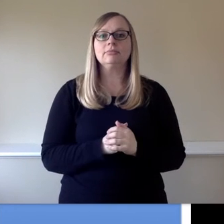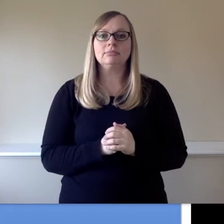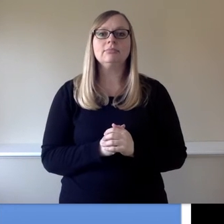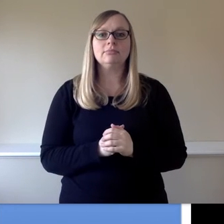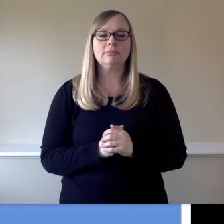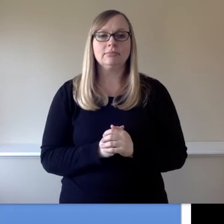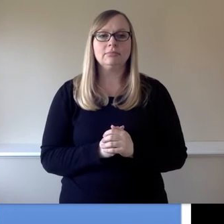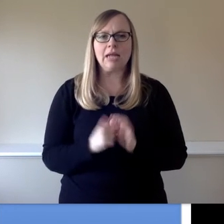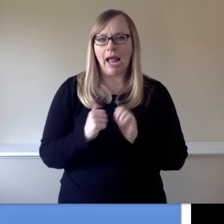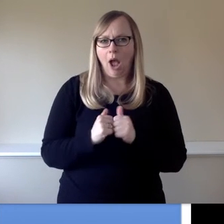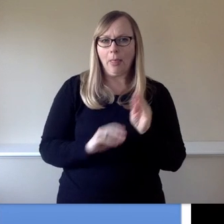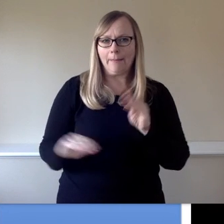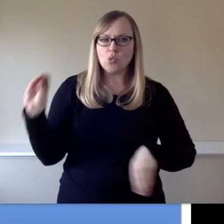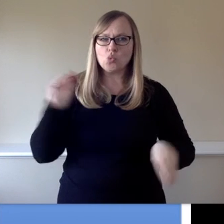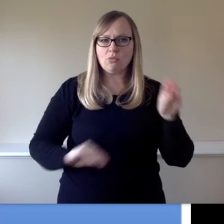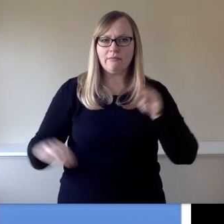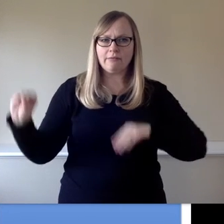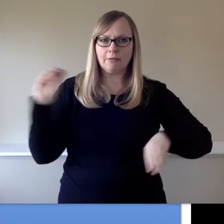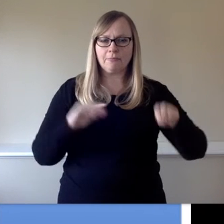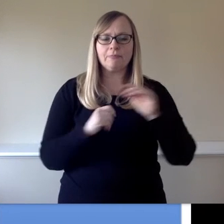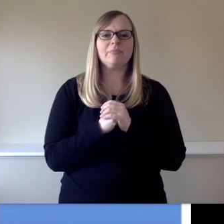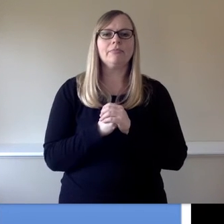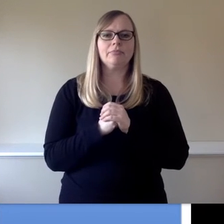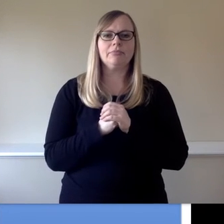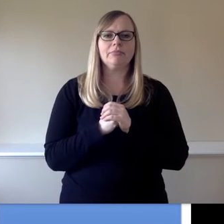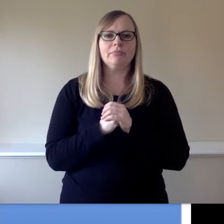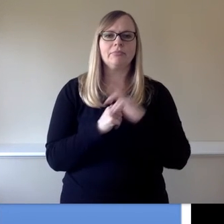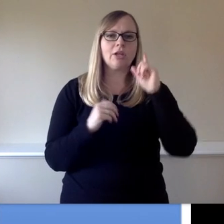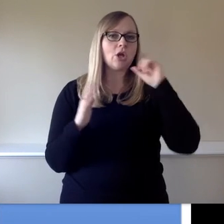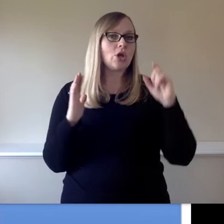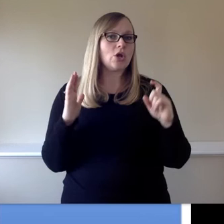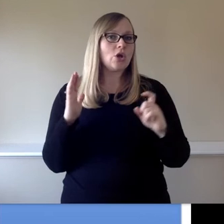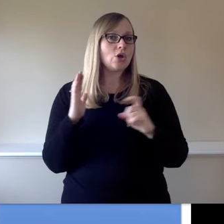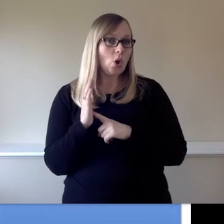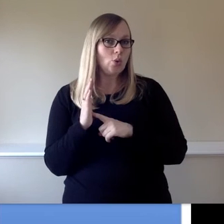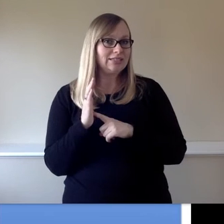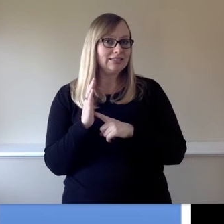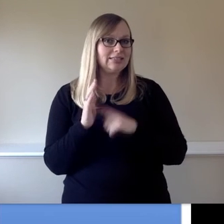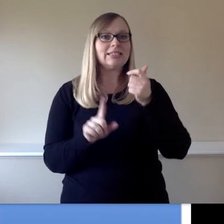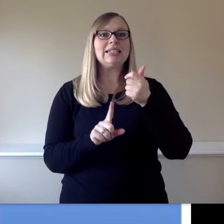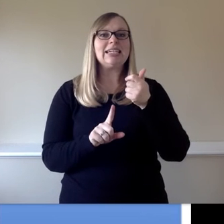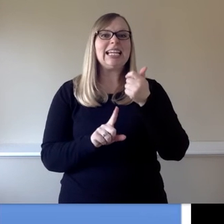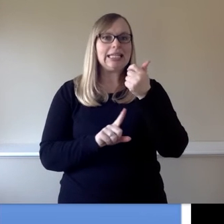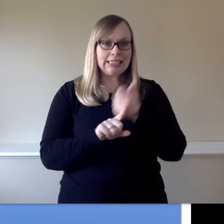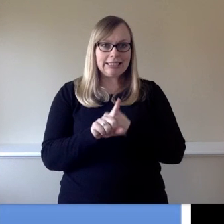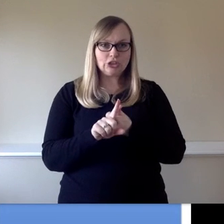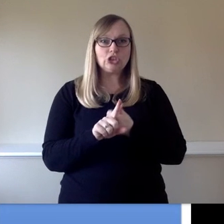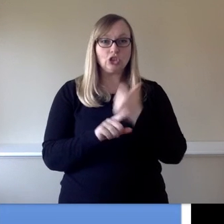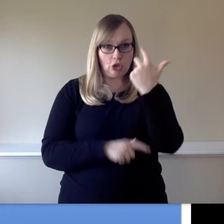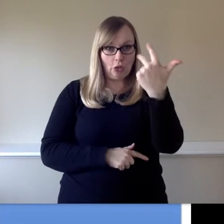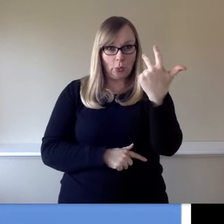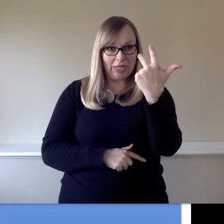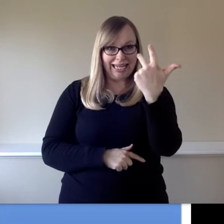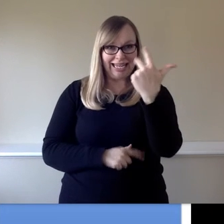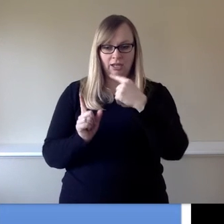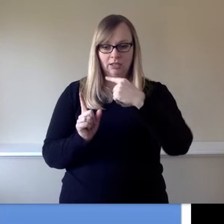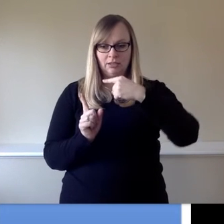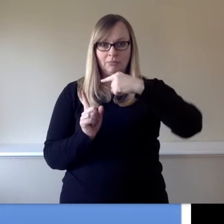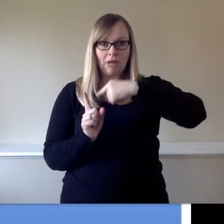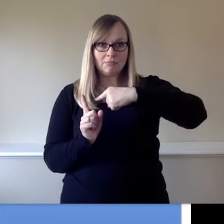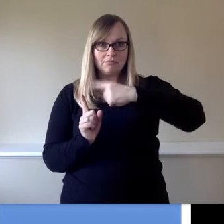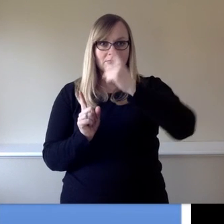and how they move. Notice that each hand moves at a different pace. I especially want you to